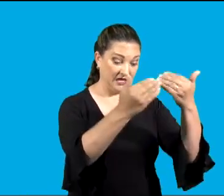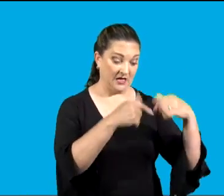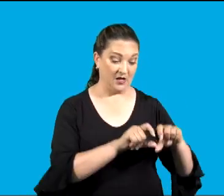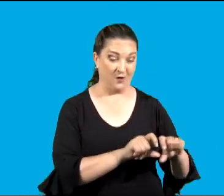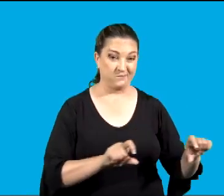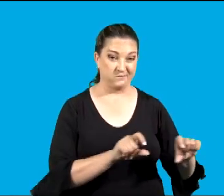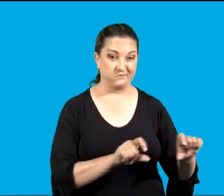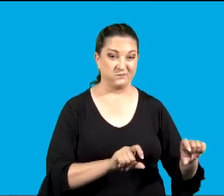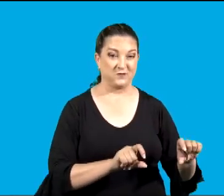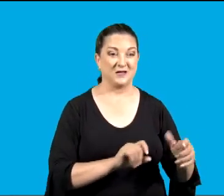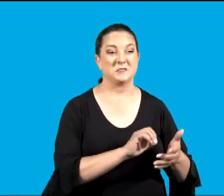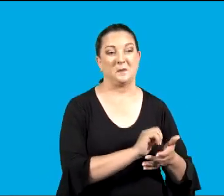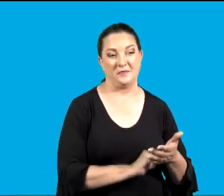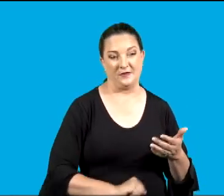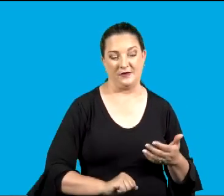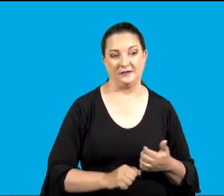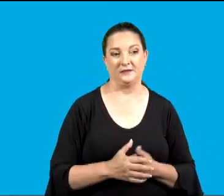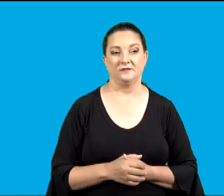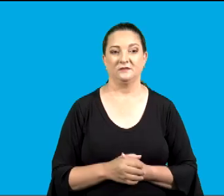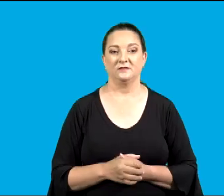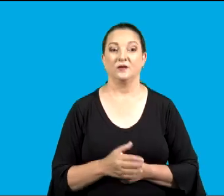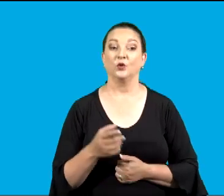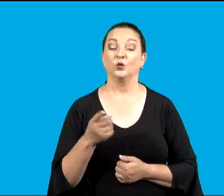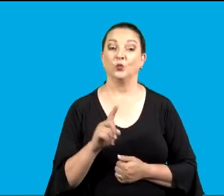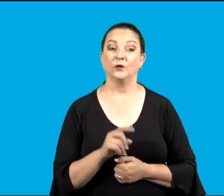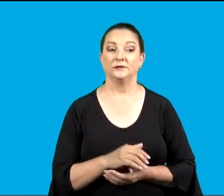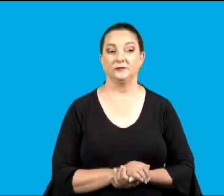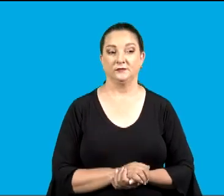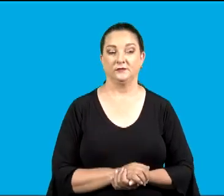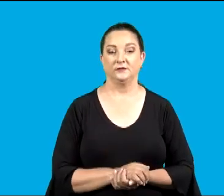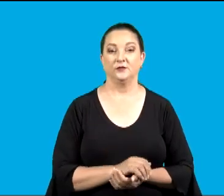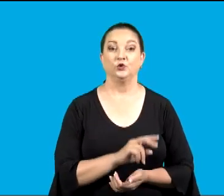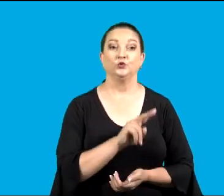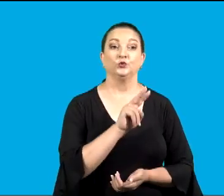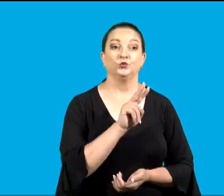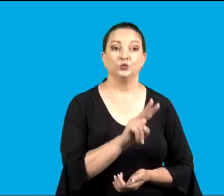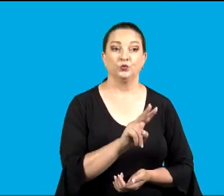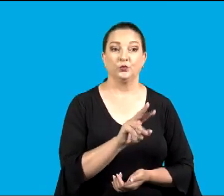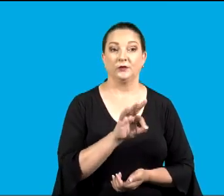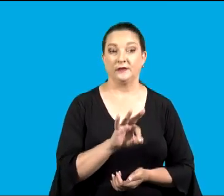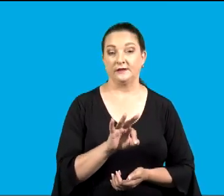end. And my work in process at the end is